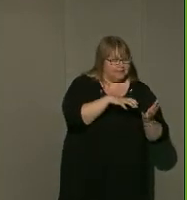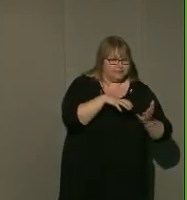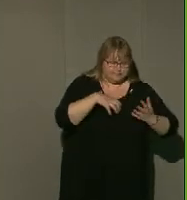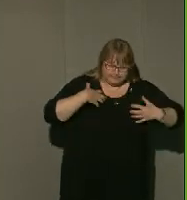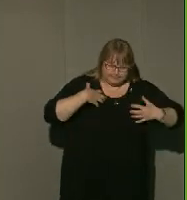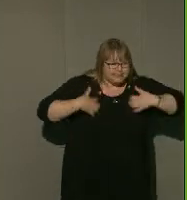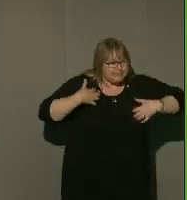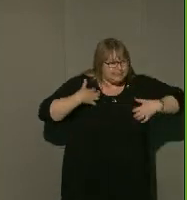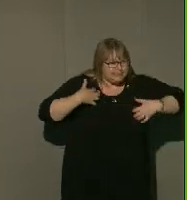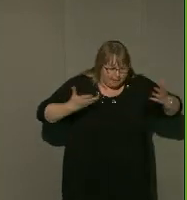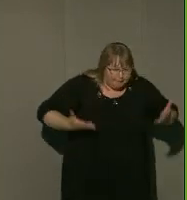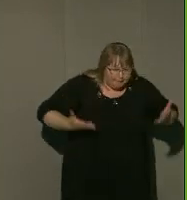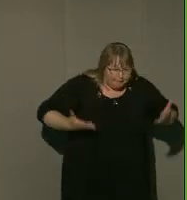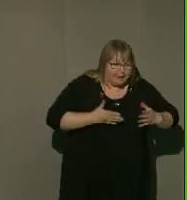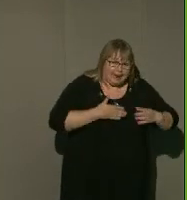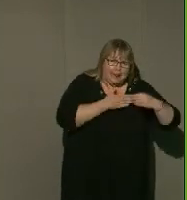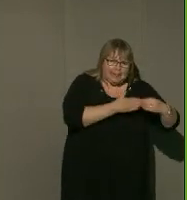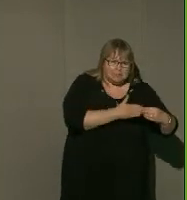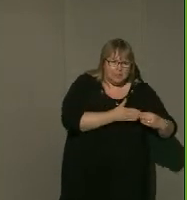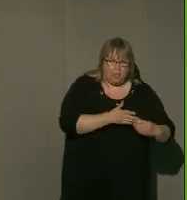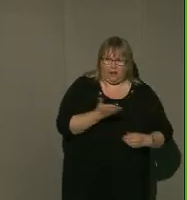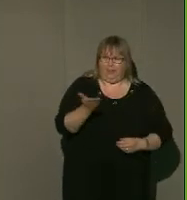then punitively using,